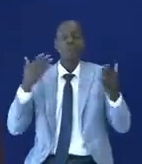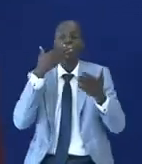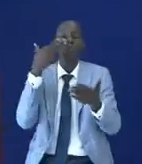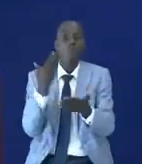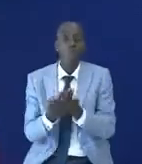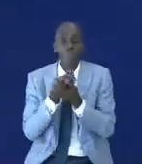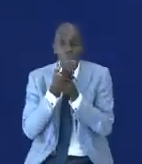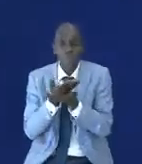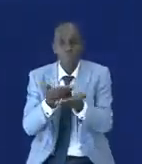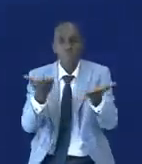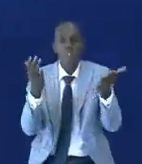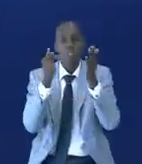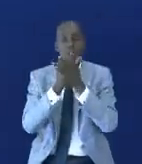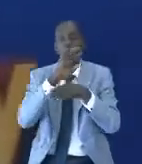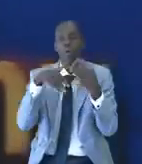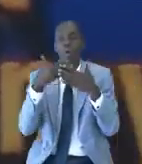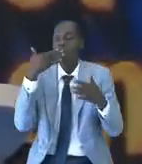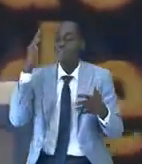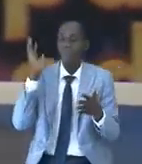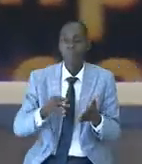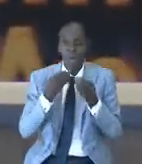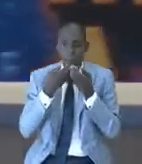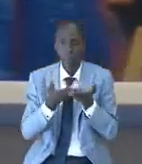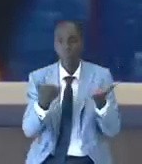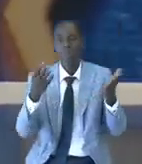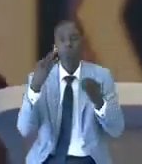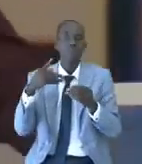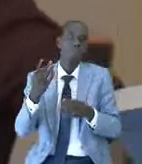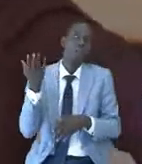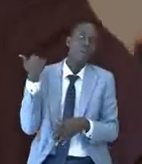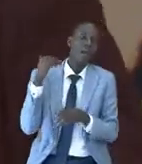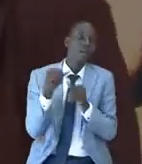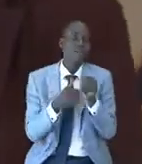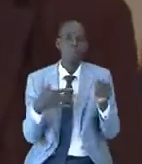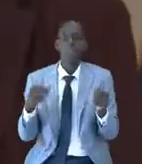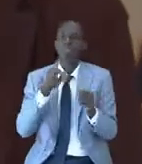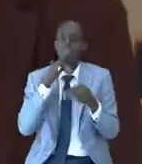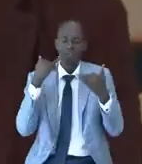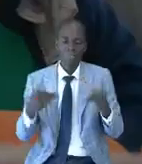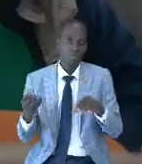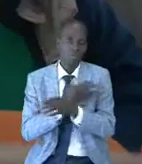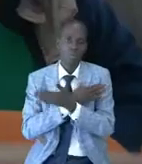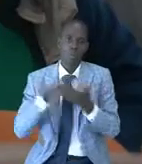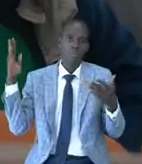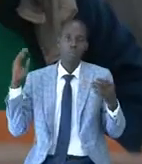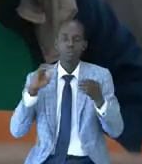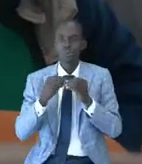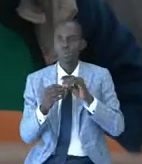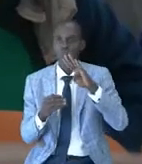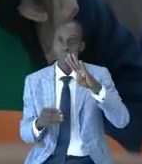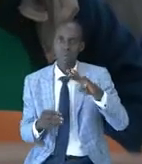Good news that all the bad news of the past, everything is now taken away. Number